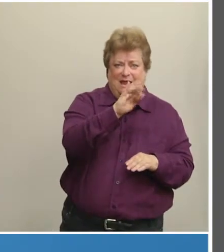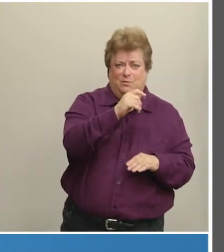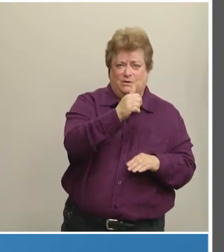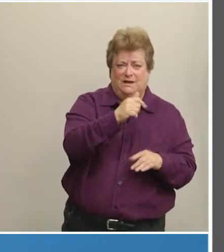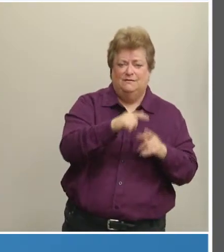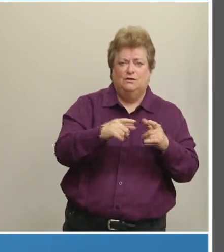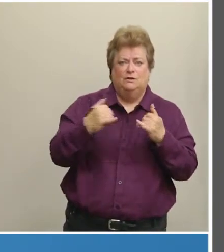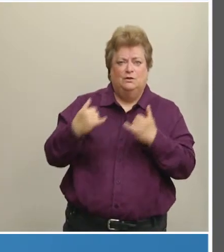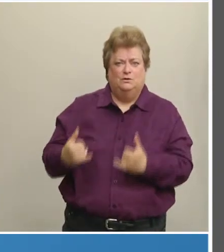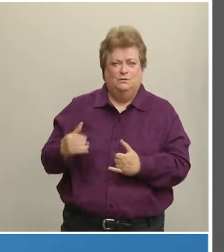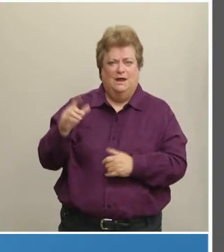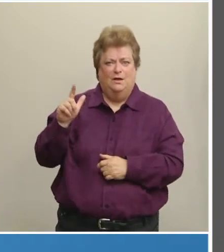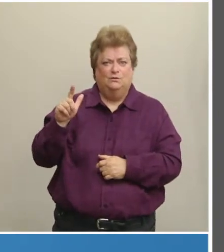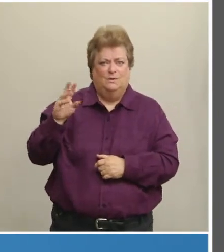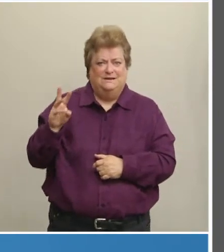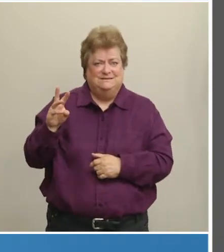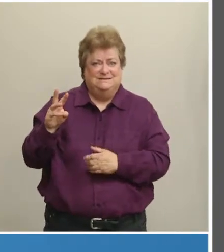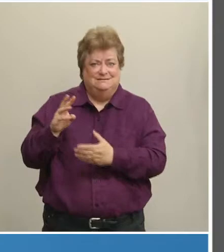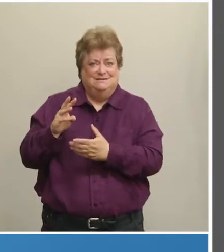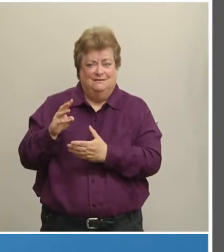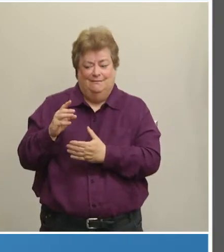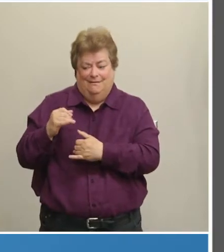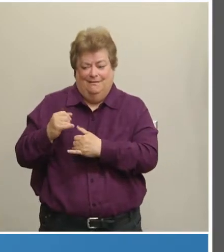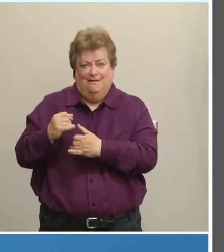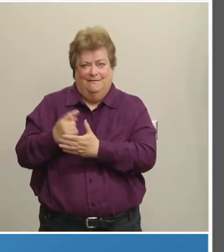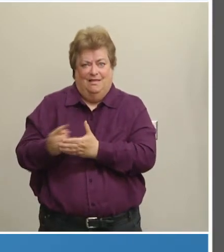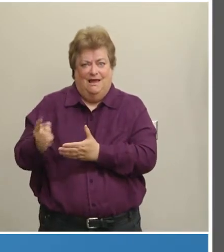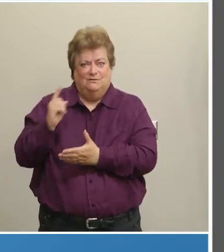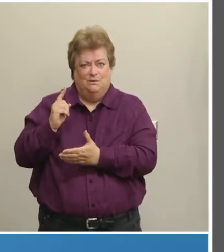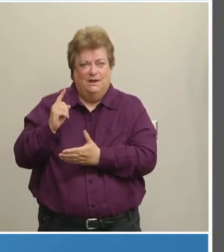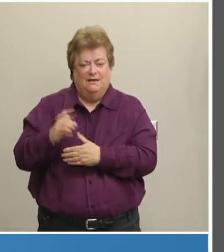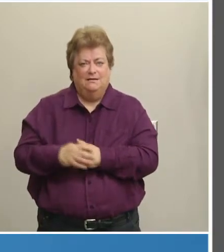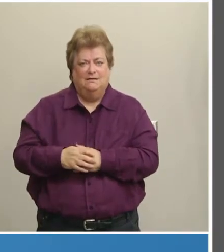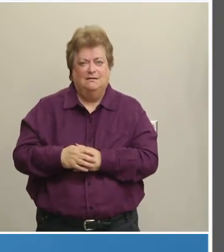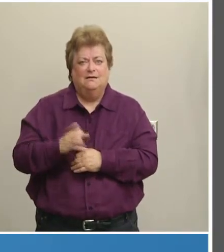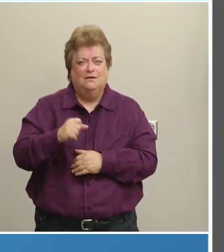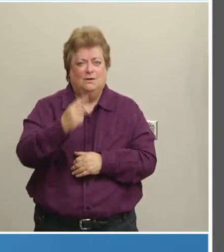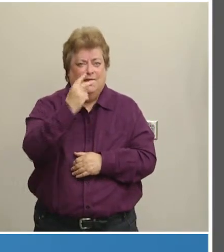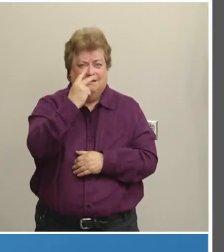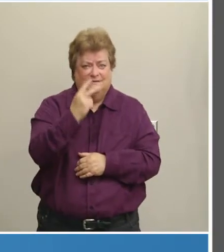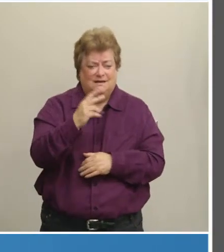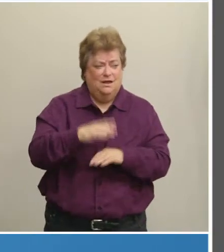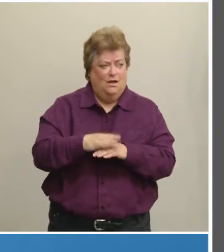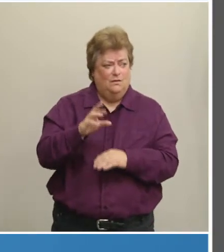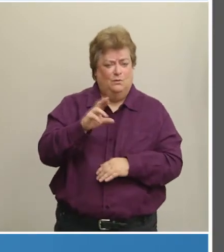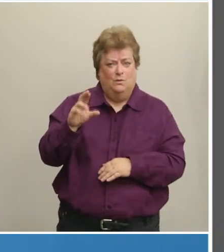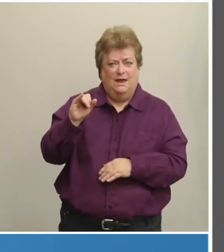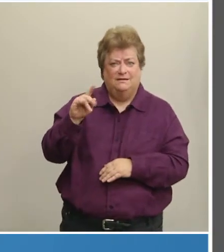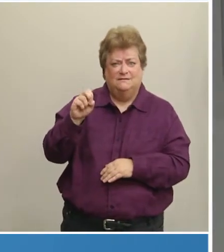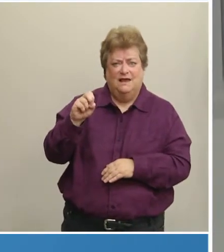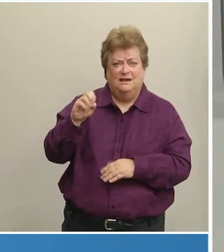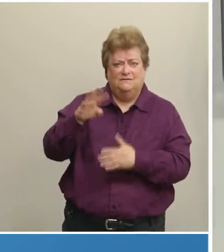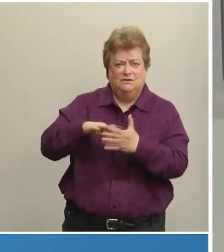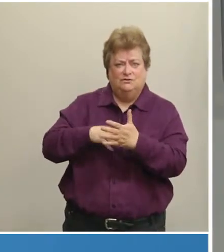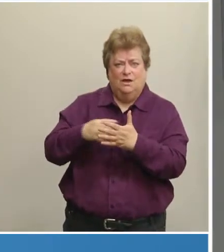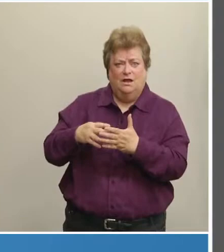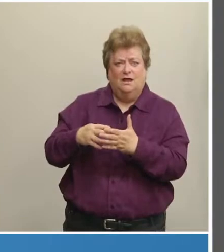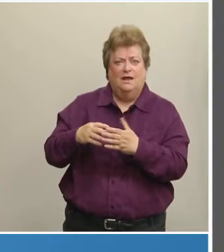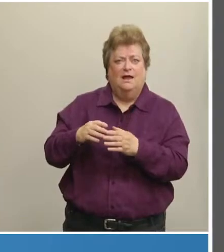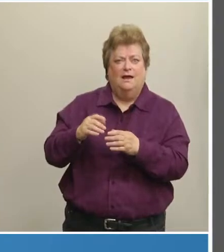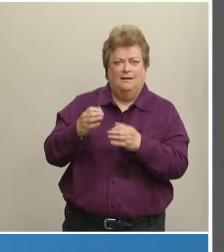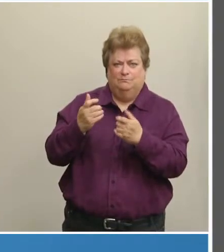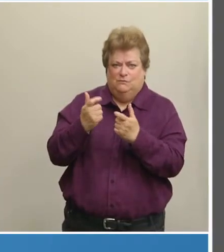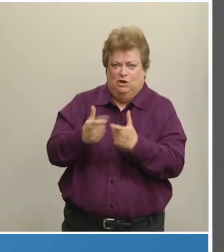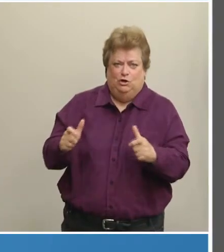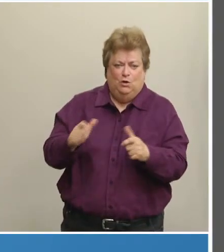to 26 at the end of last week on May 8th. You can also clearly see on the right side of the chart the more significant